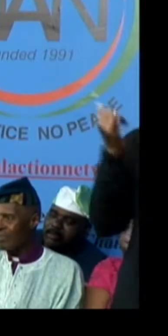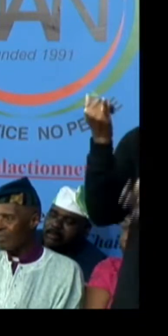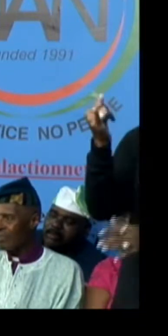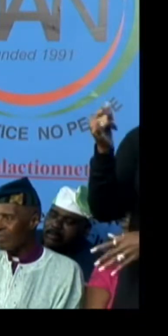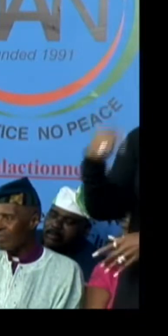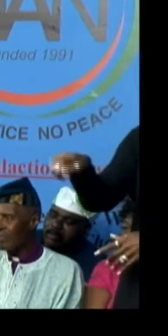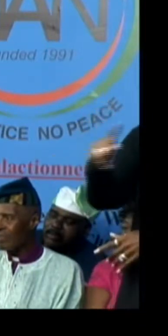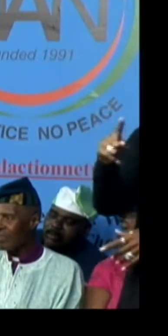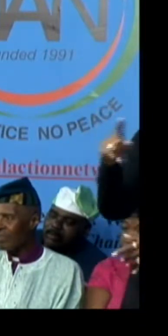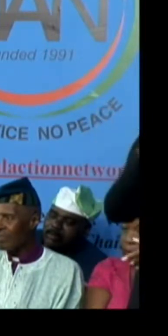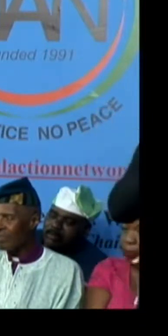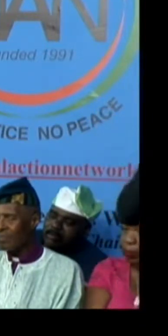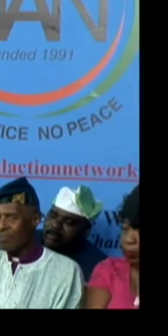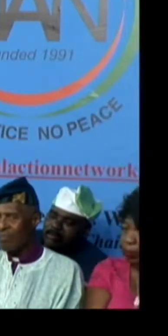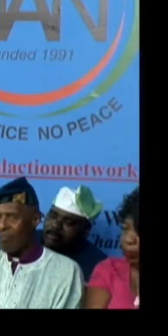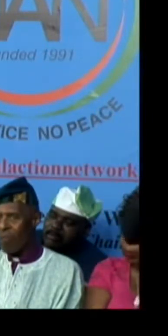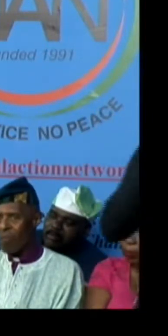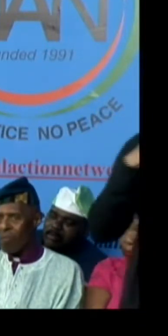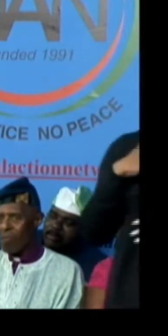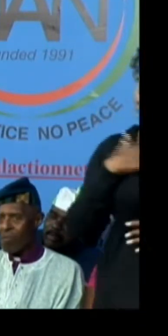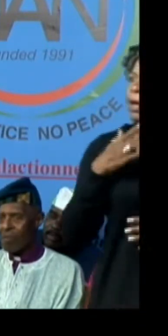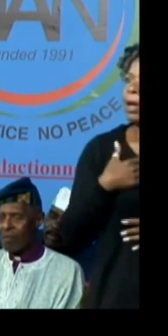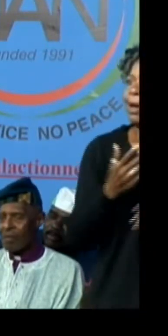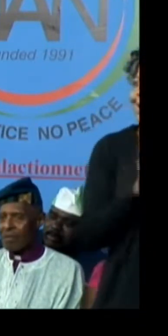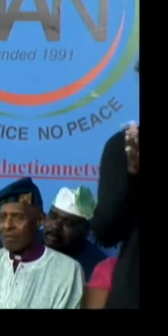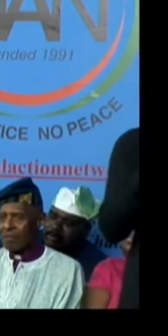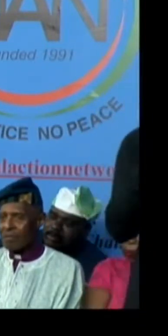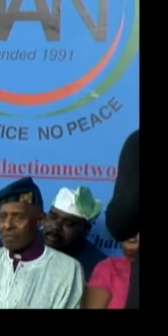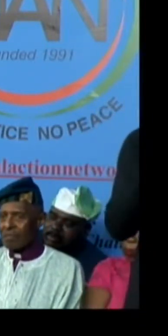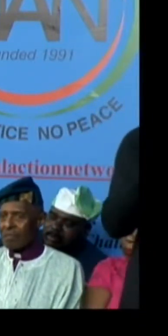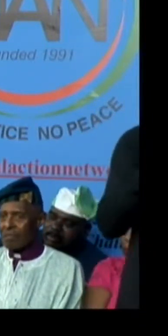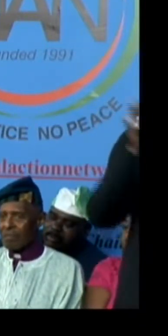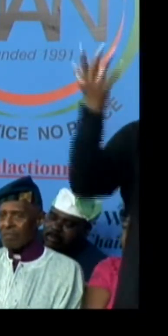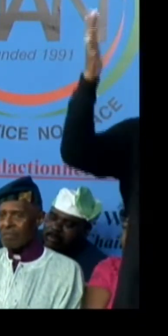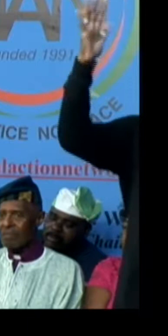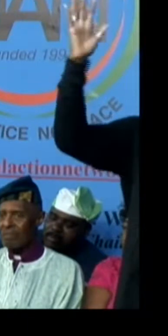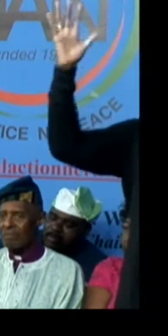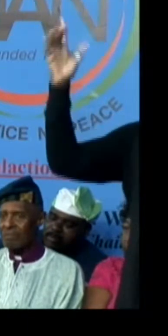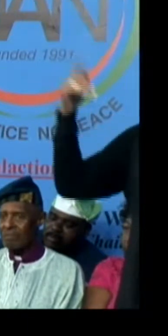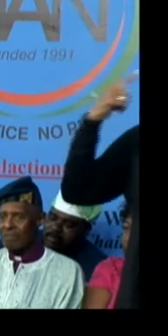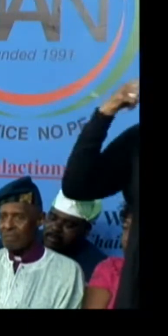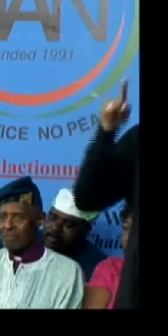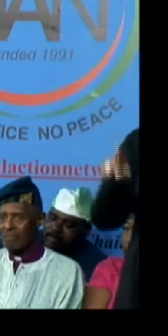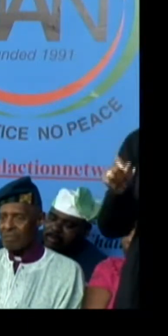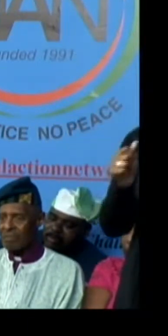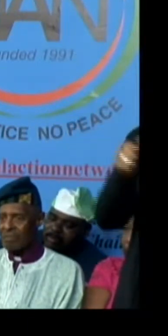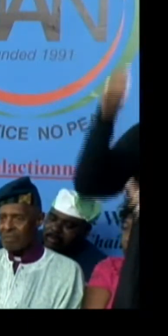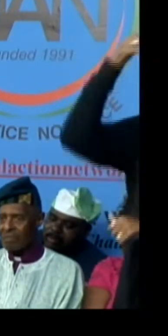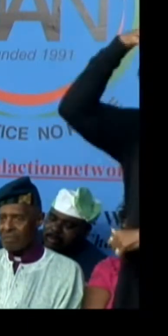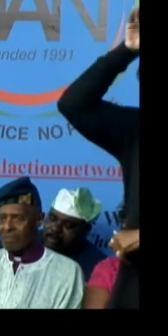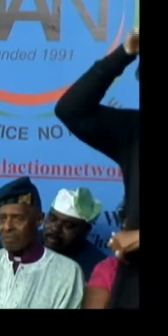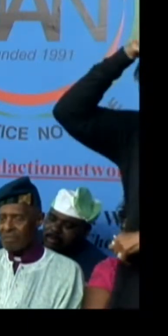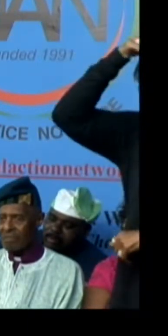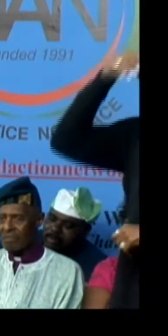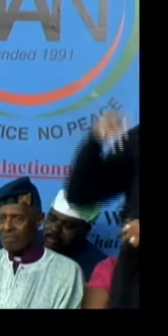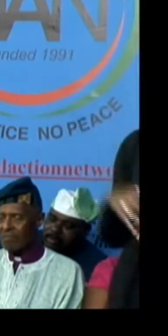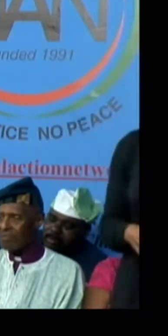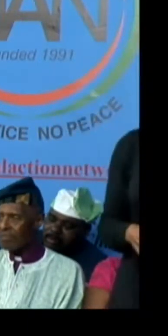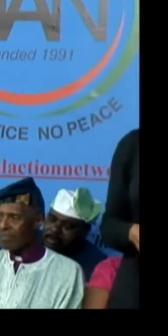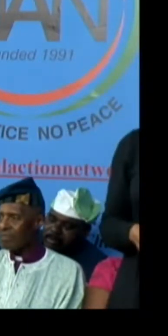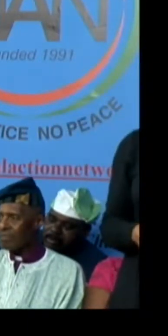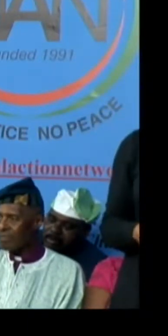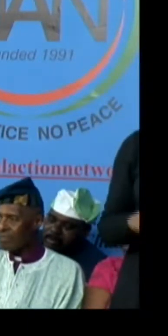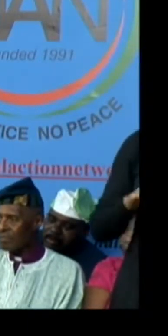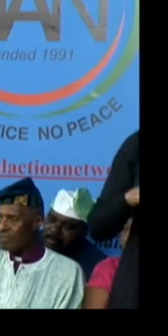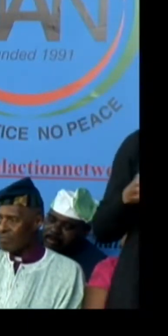when people think that it's all right to use racial slurs and to gesture in this climate. And